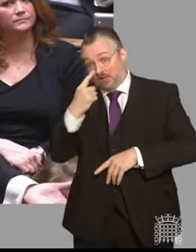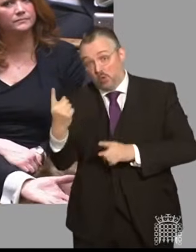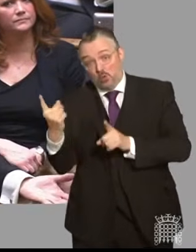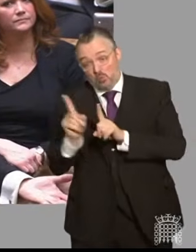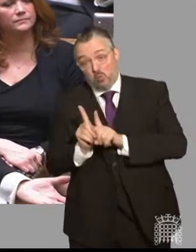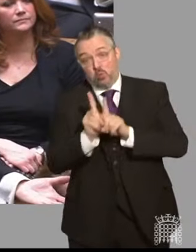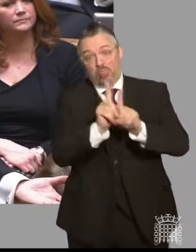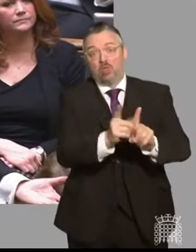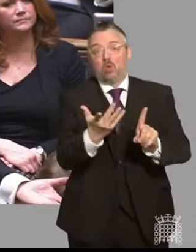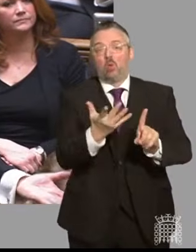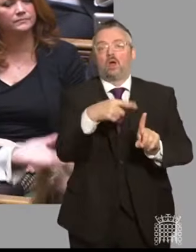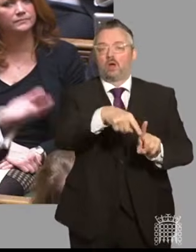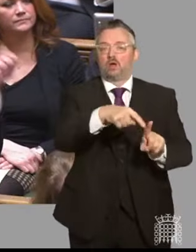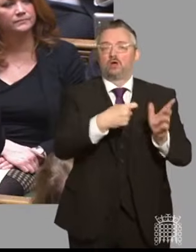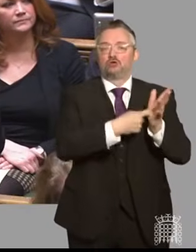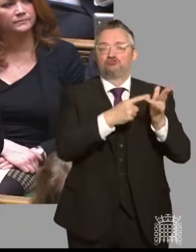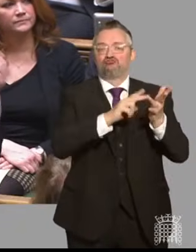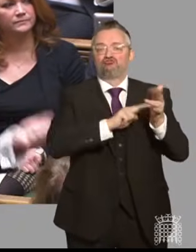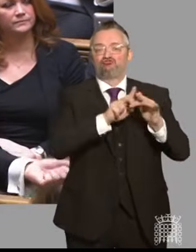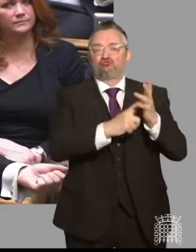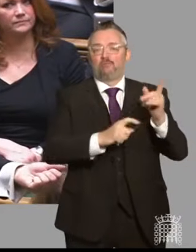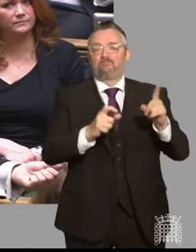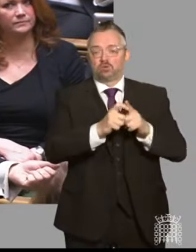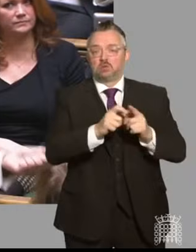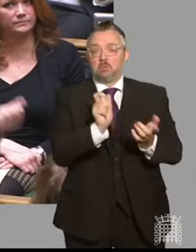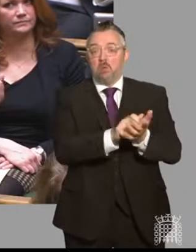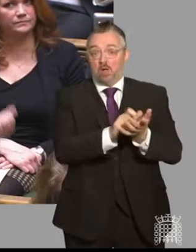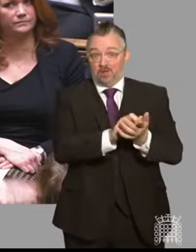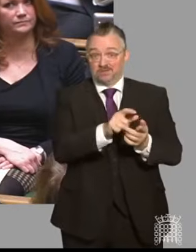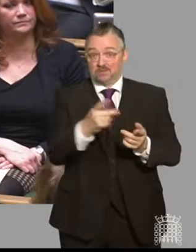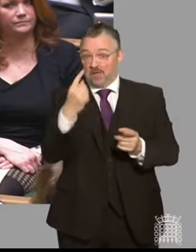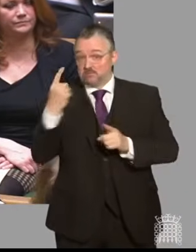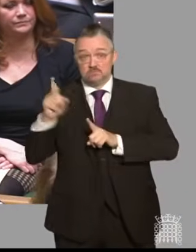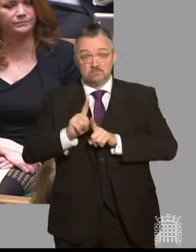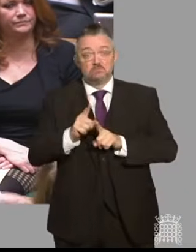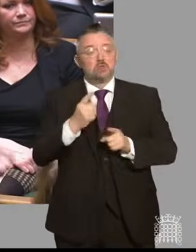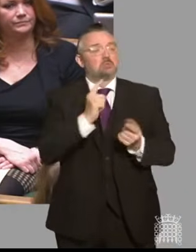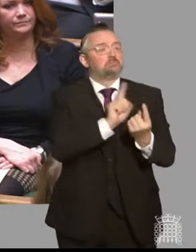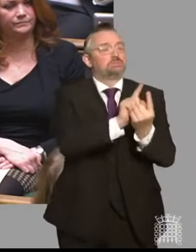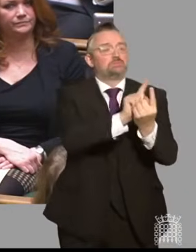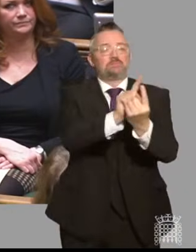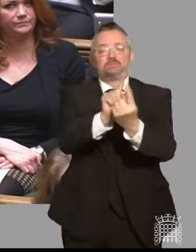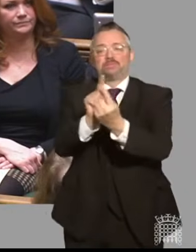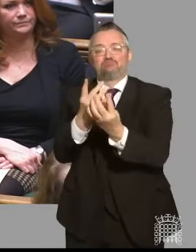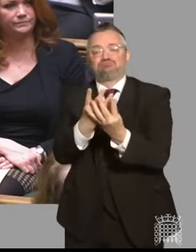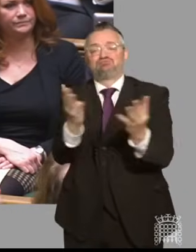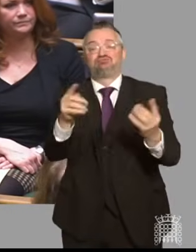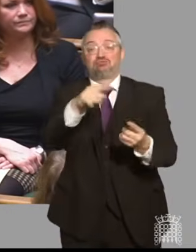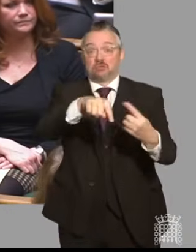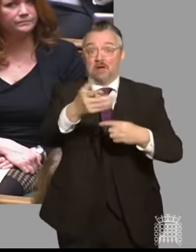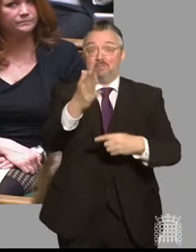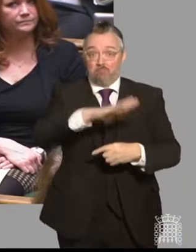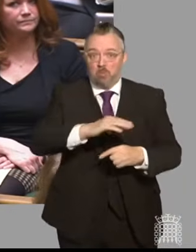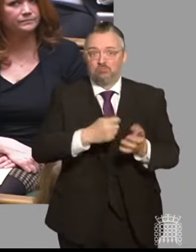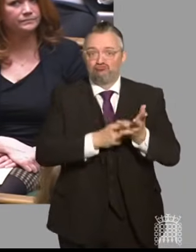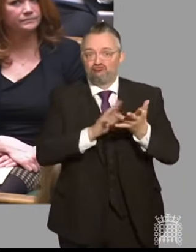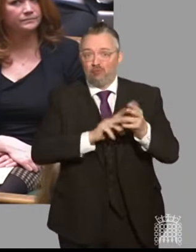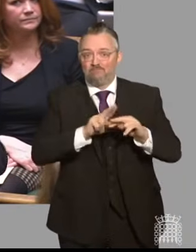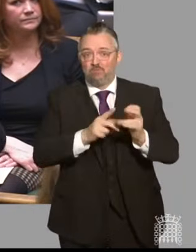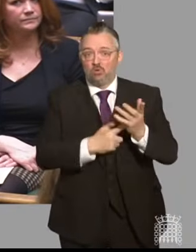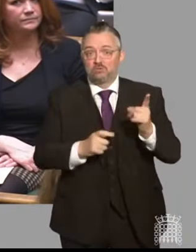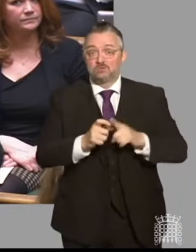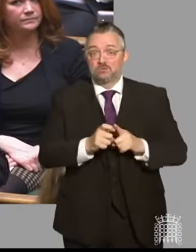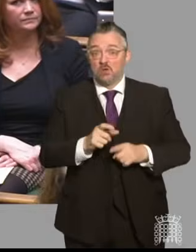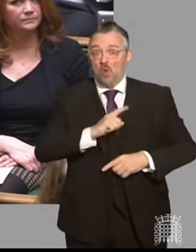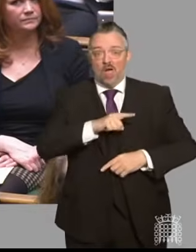meet the people of Romford, because the one thing I can tell him they don't want is to be taken back into the European Union